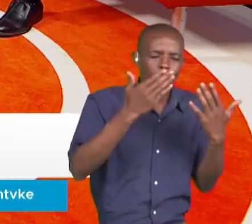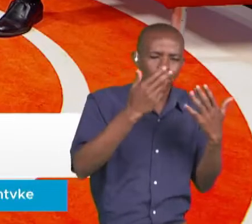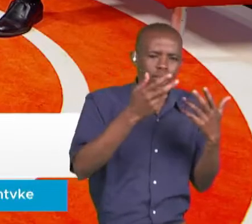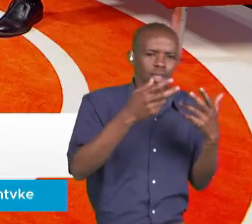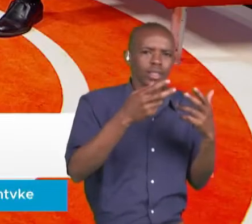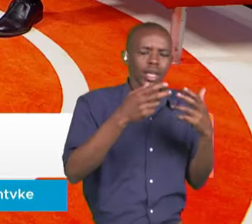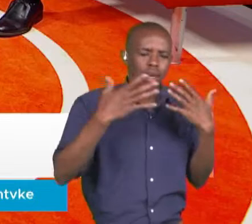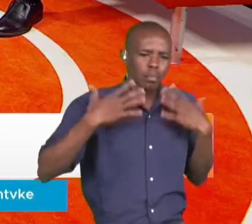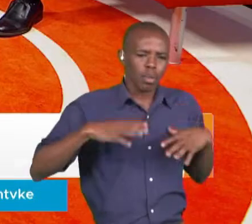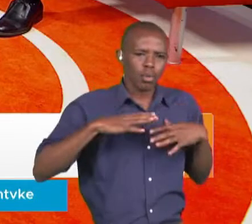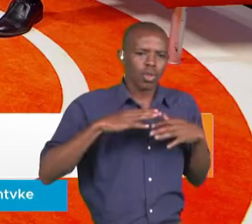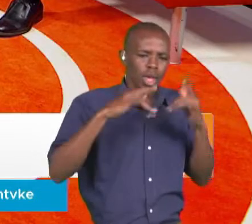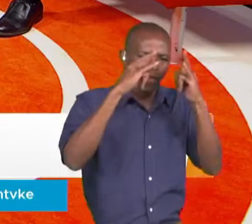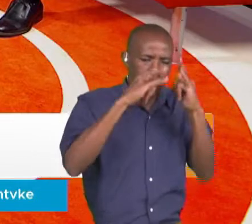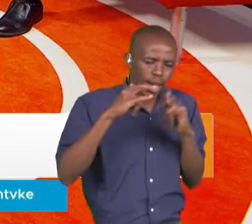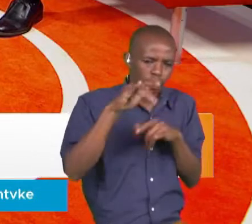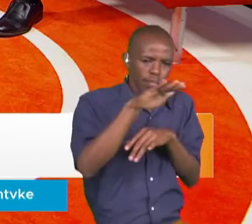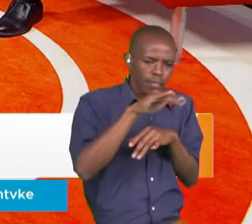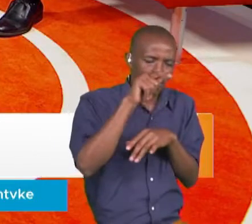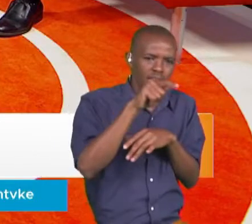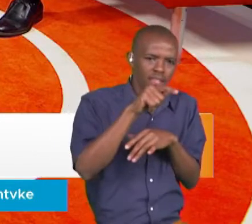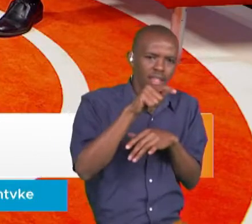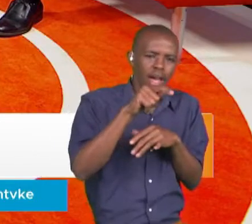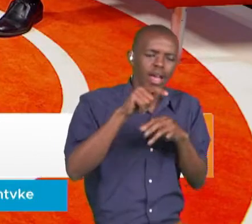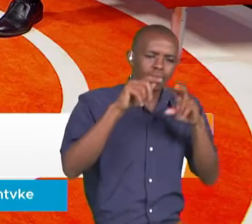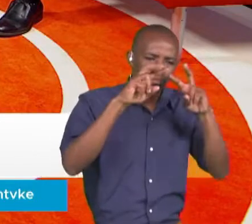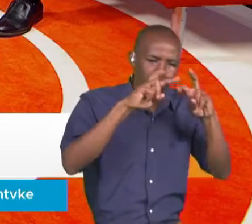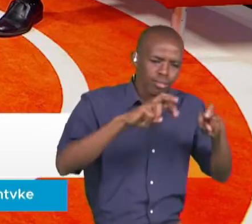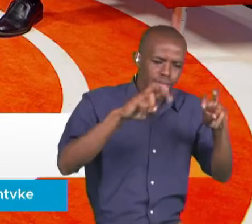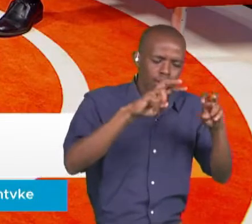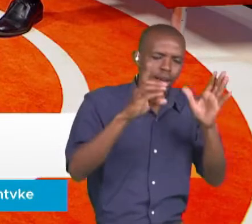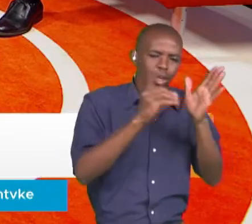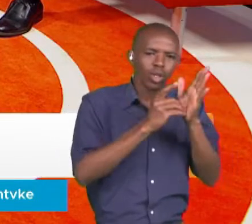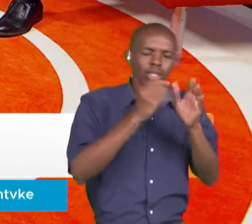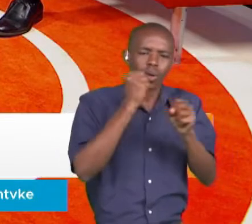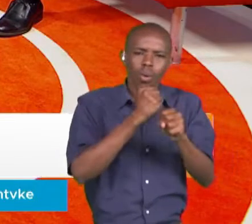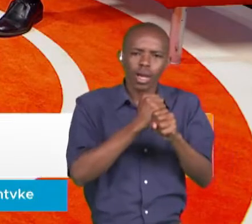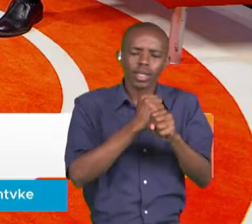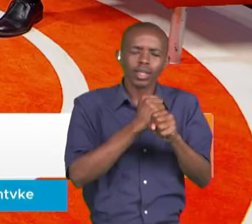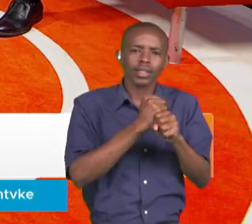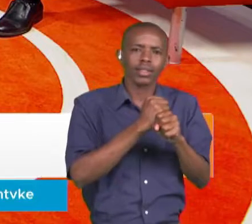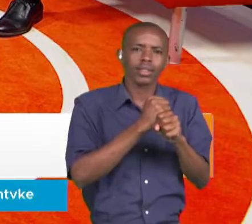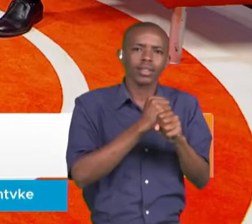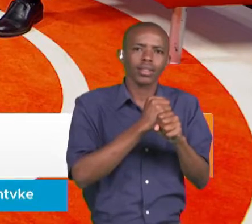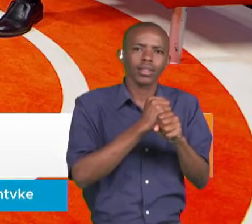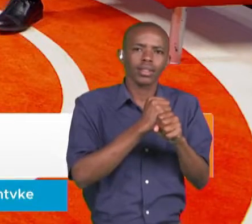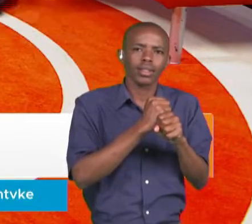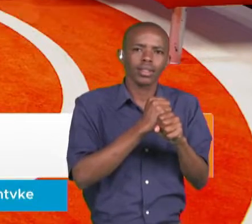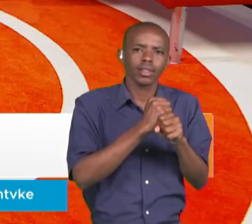in this particular camp mm-hmm. and even they did surveillance and the doctors are working and the doctors are whatever it is? Mm-hmm. Would